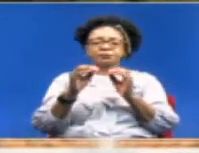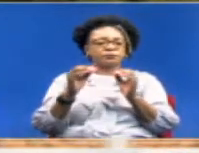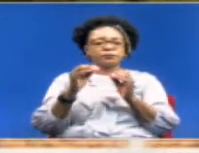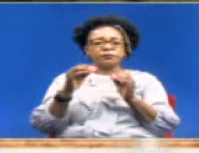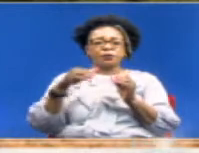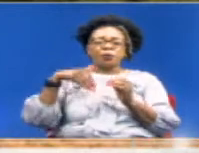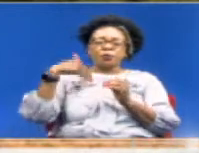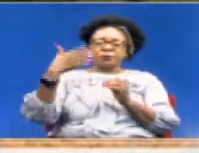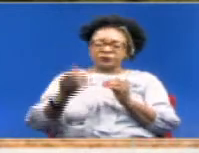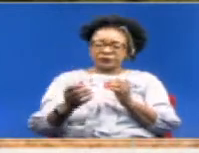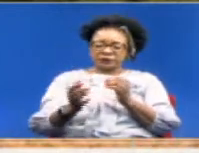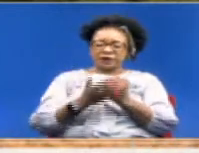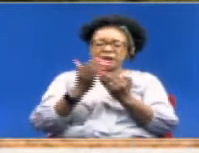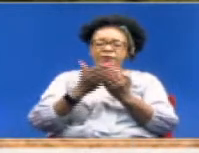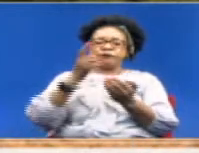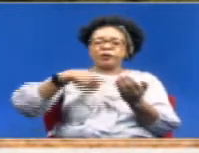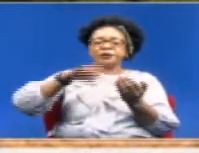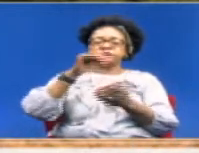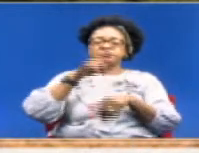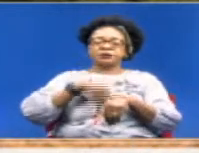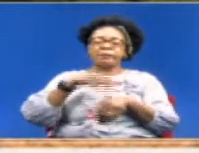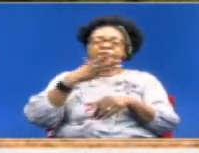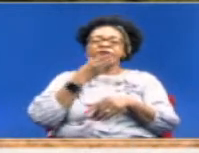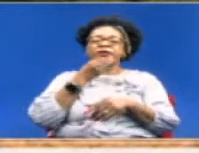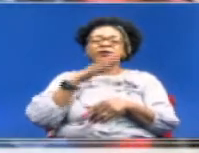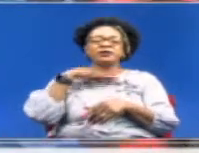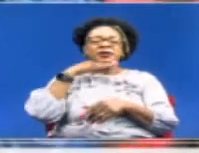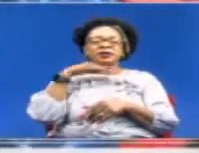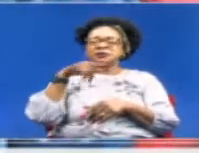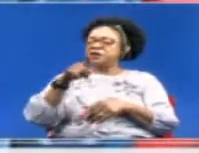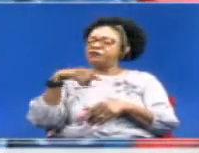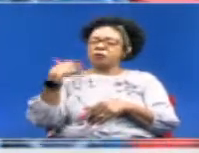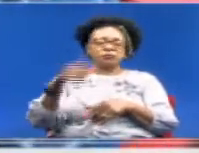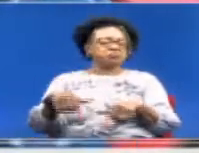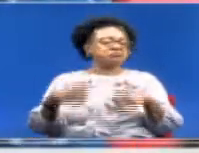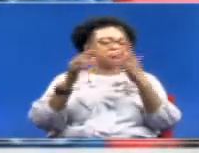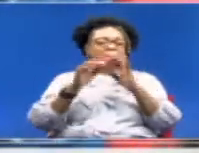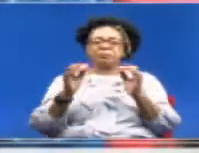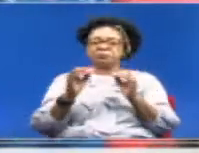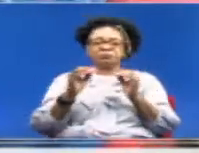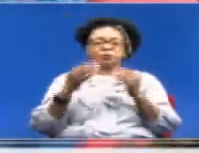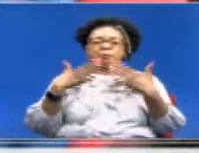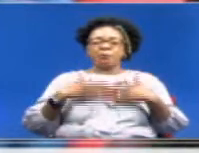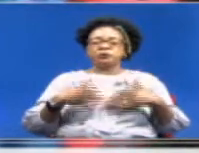ametulinda kutoka msea aende, mama kuangi na maneno mingi. Esther's body was later